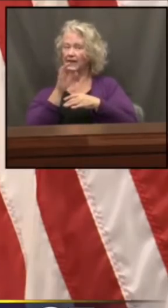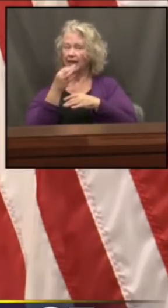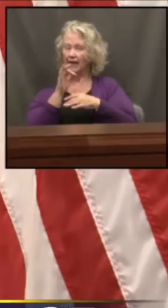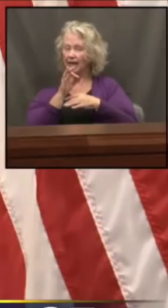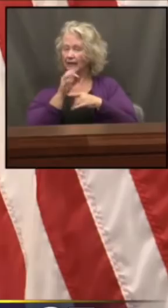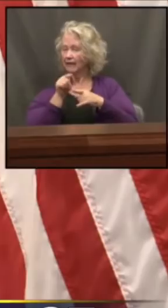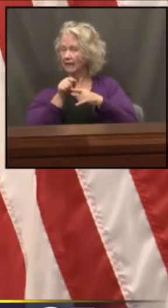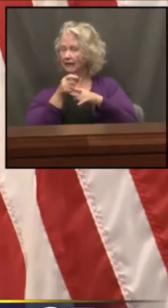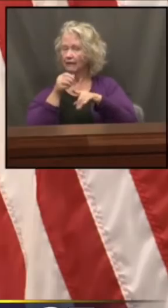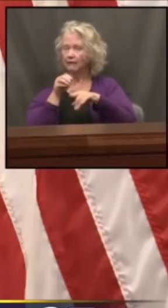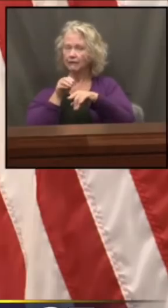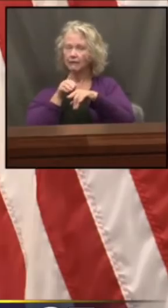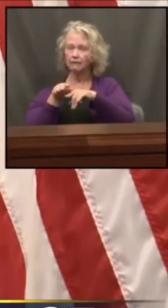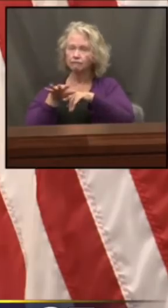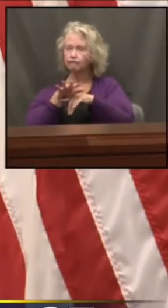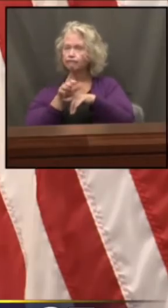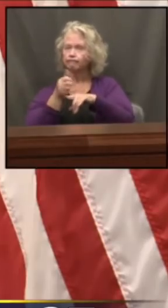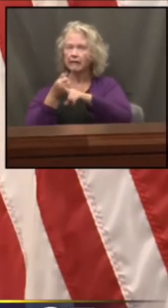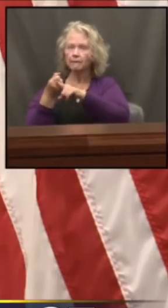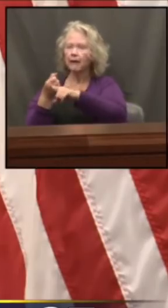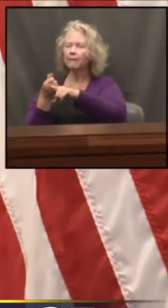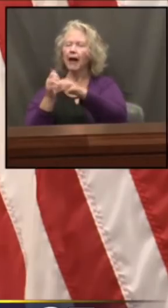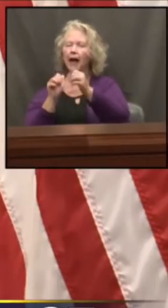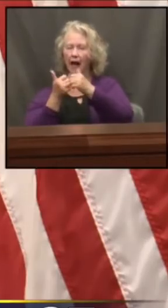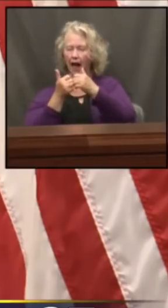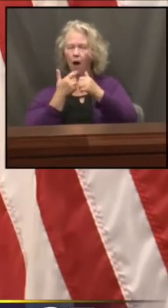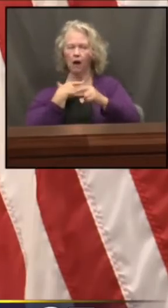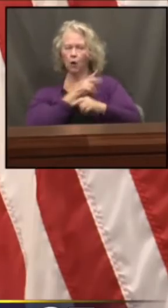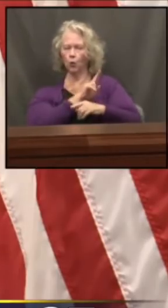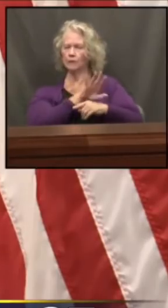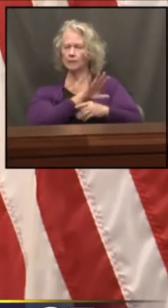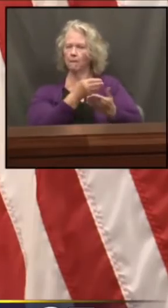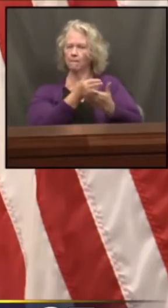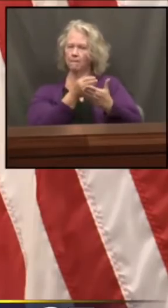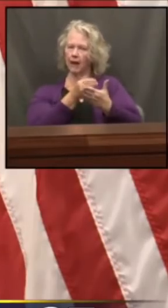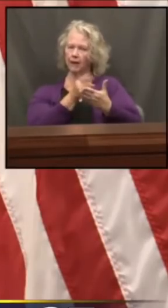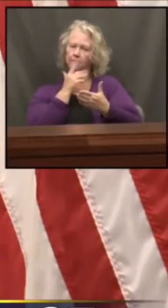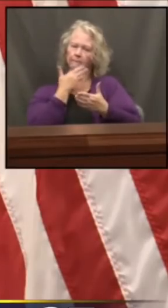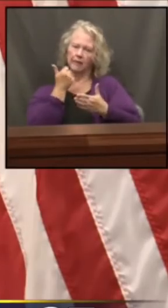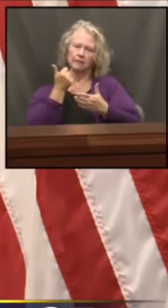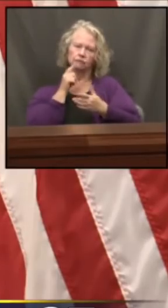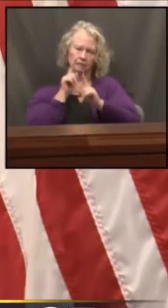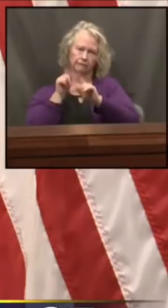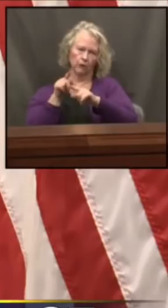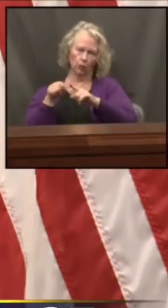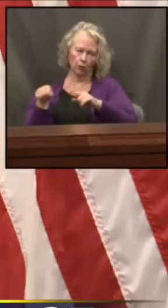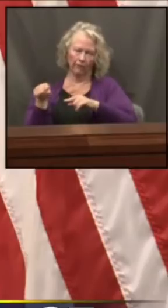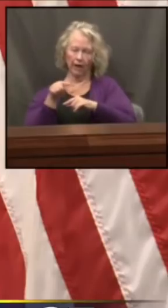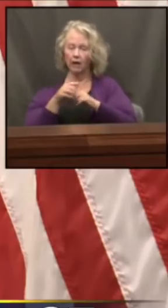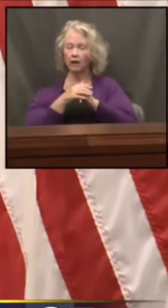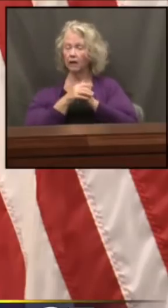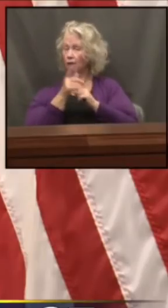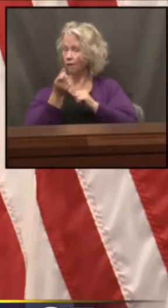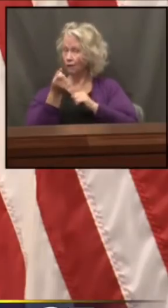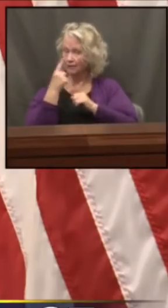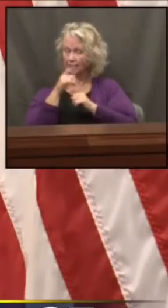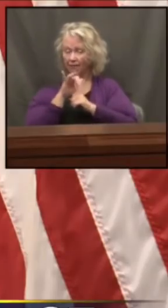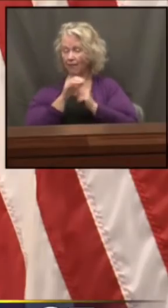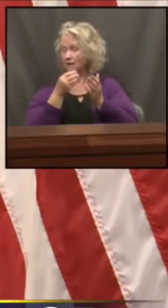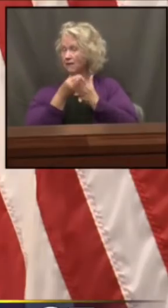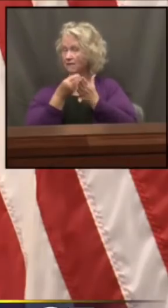will continuously evaluate how best to utilize those funding in the future. As you also are aware, those funding has to go